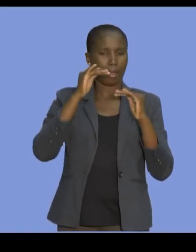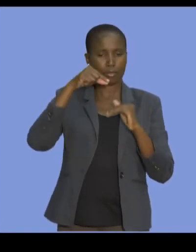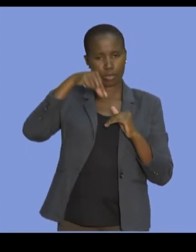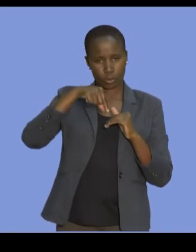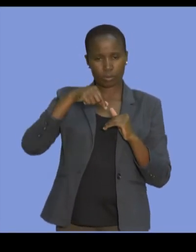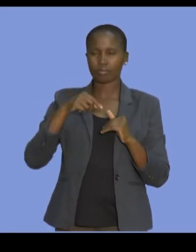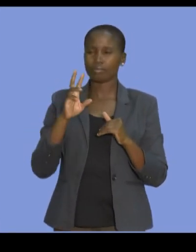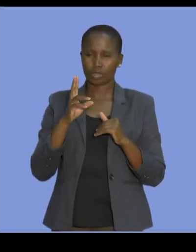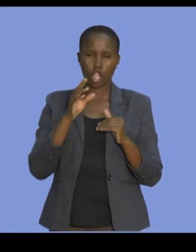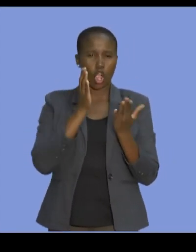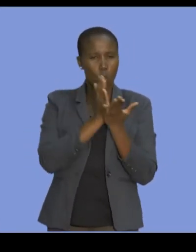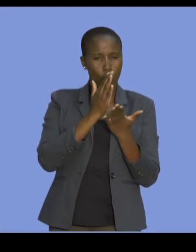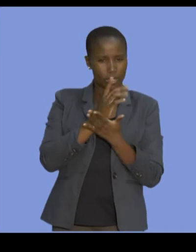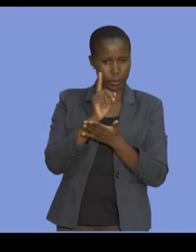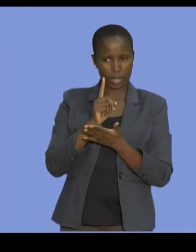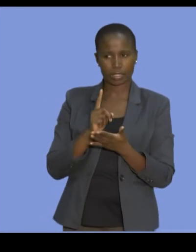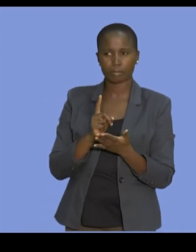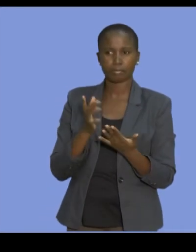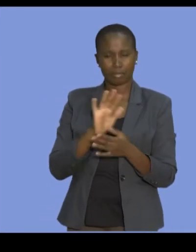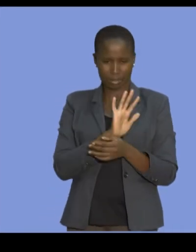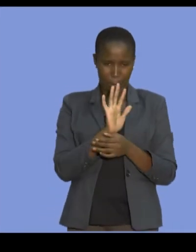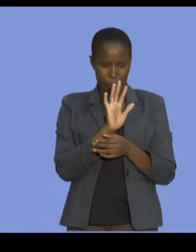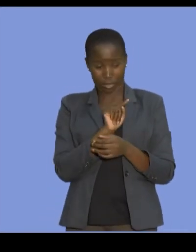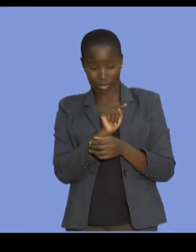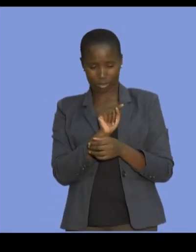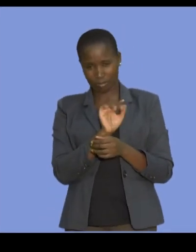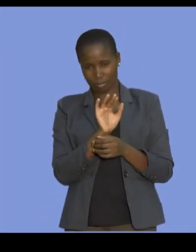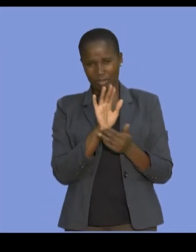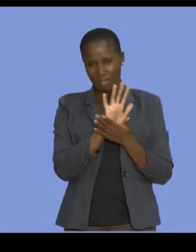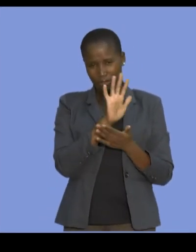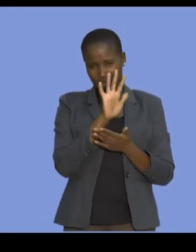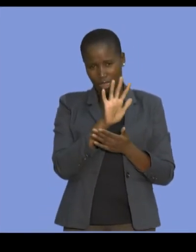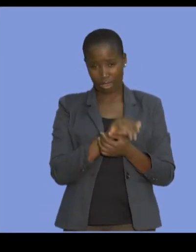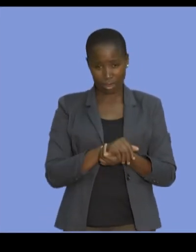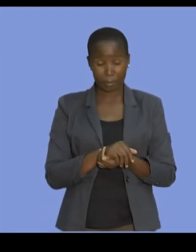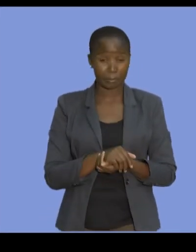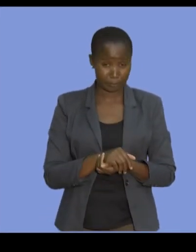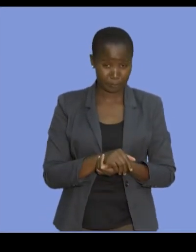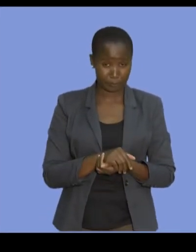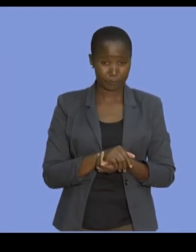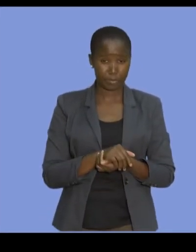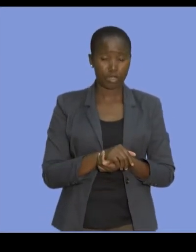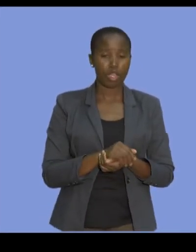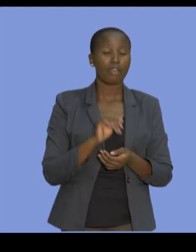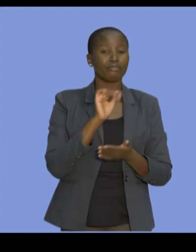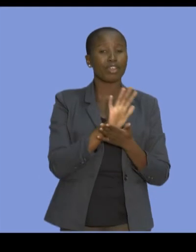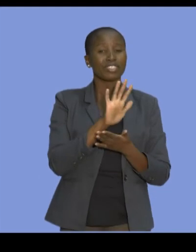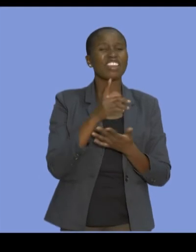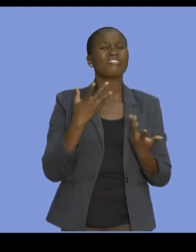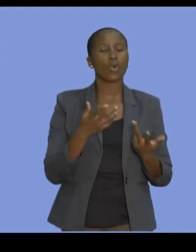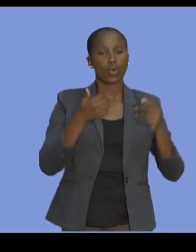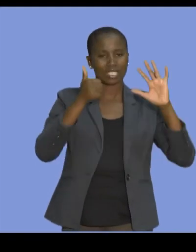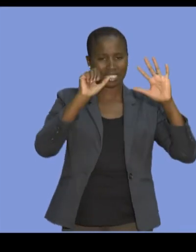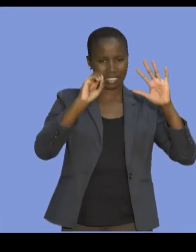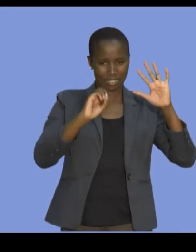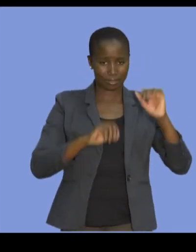quarter? The quarter will be somewhere there, 15, quarter of 60. What do? You